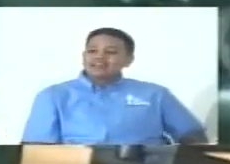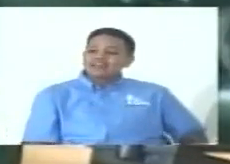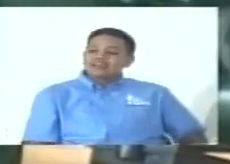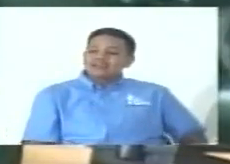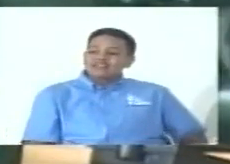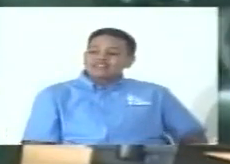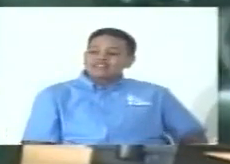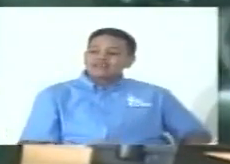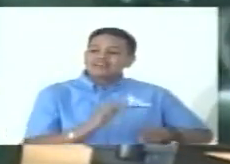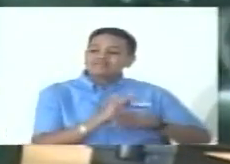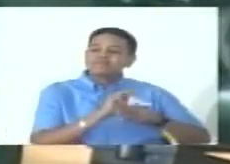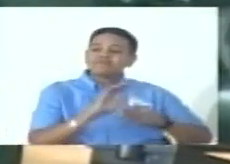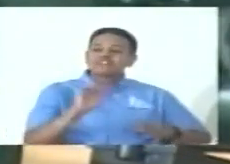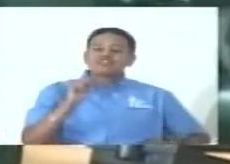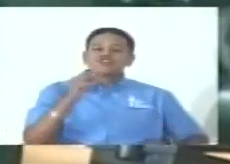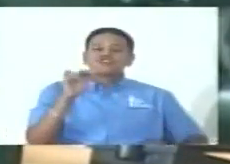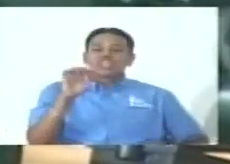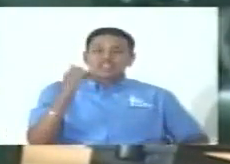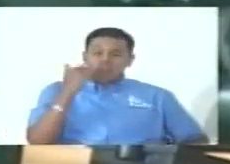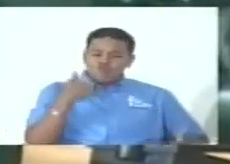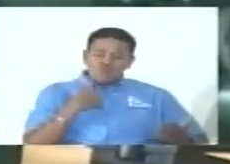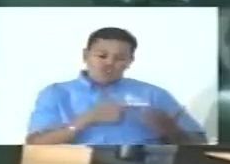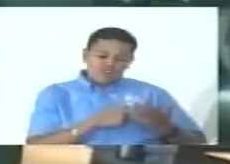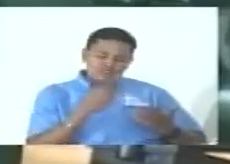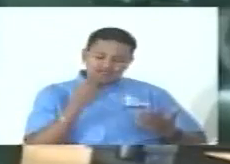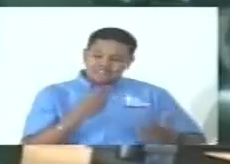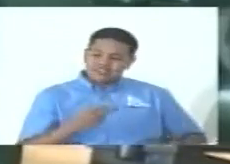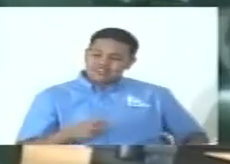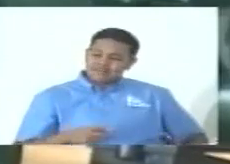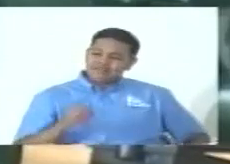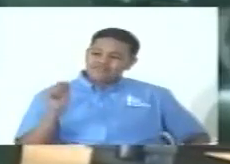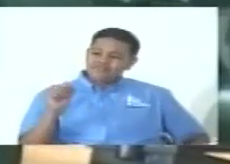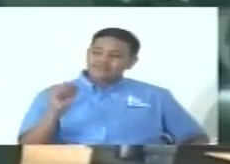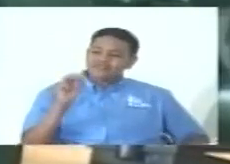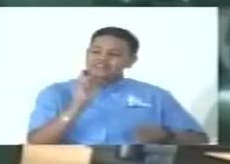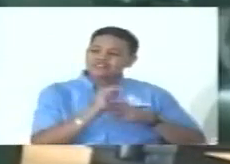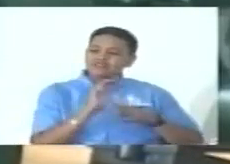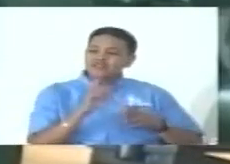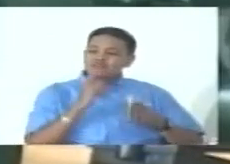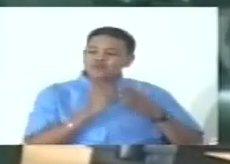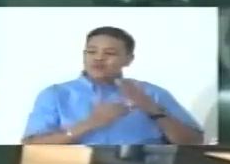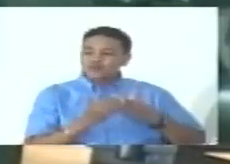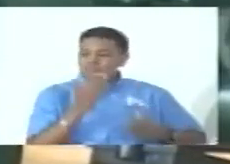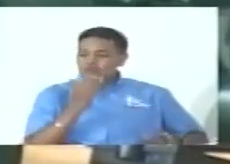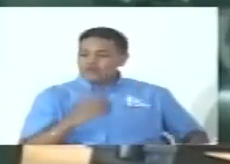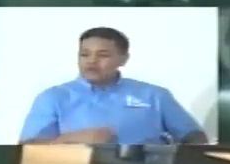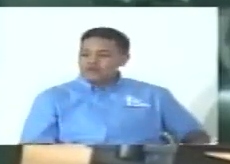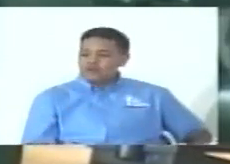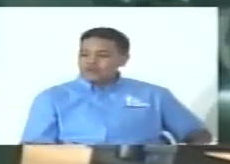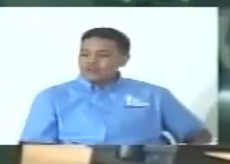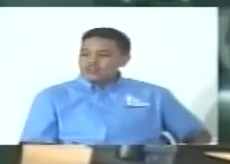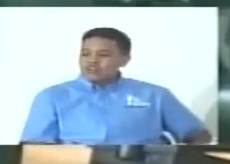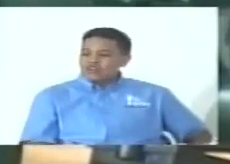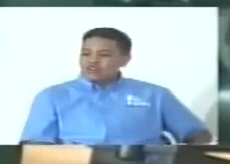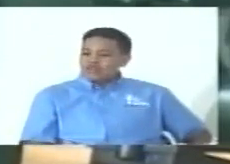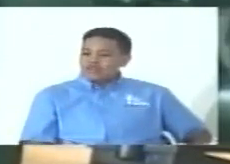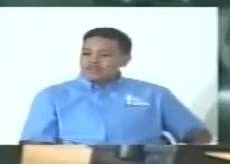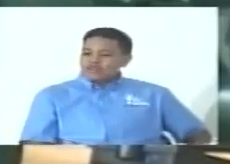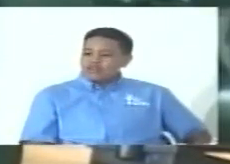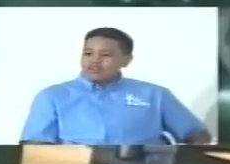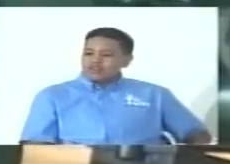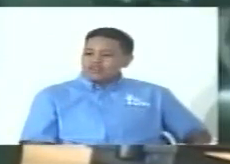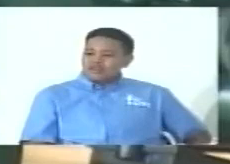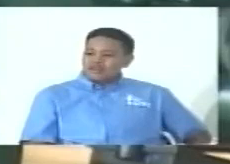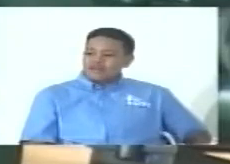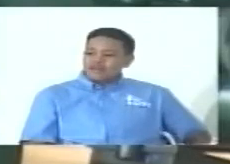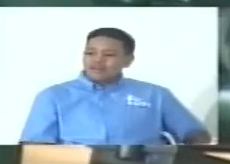Minister Shahine Robinson calling. I said, yes, Minister. Good morning, Minister. She said, Kevin, you have the people